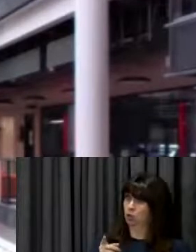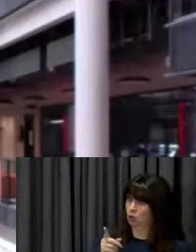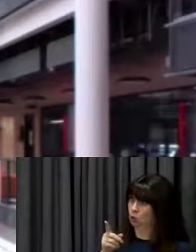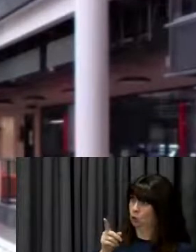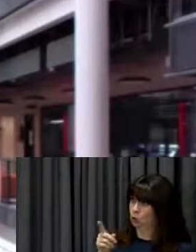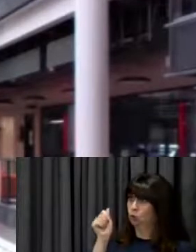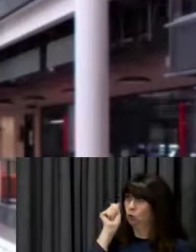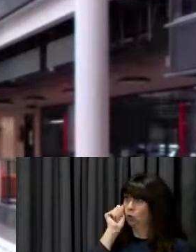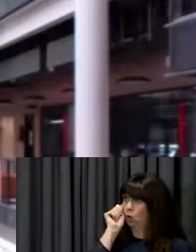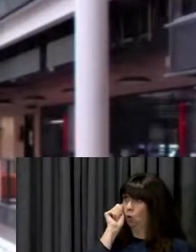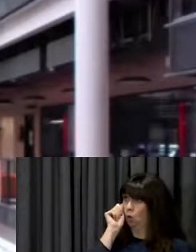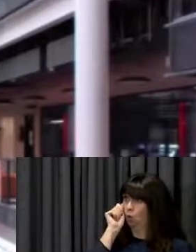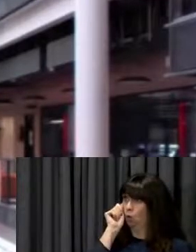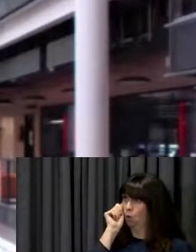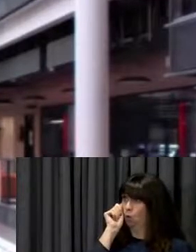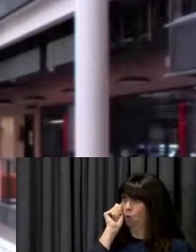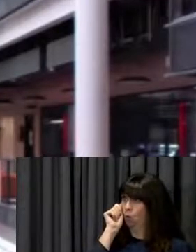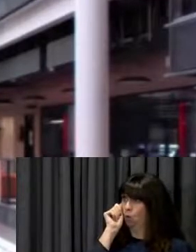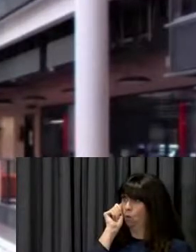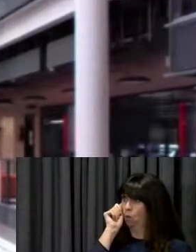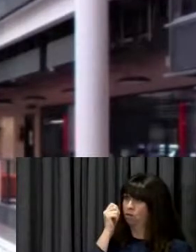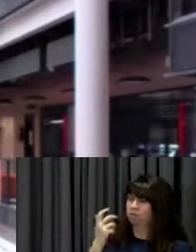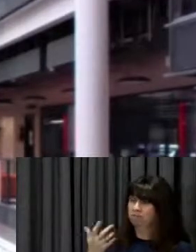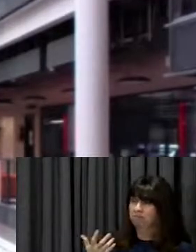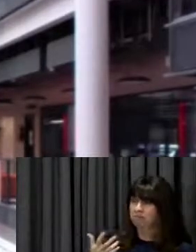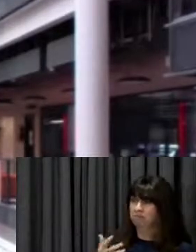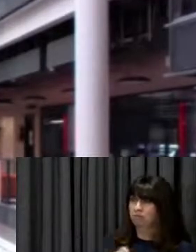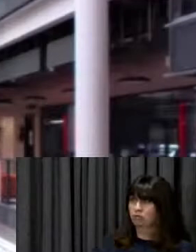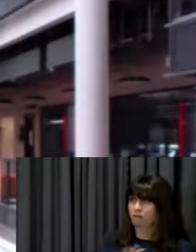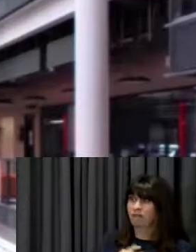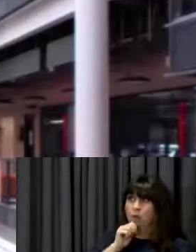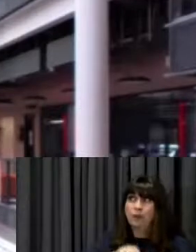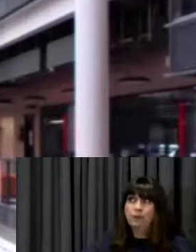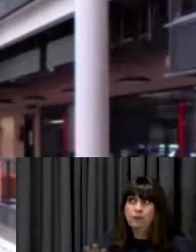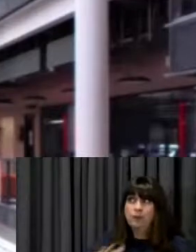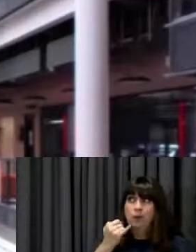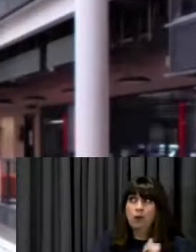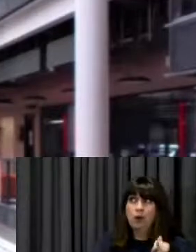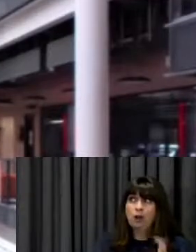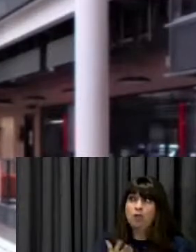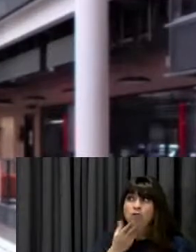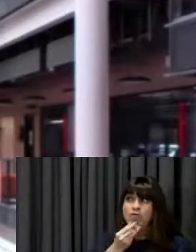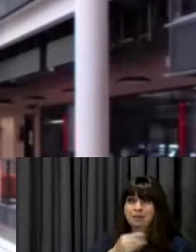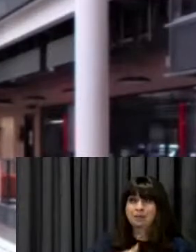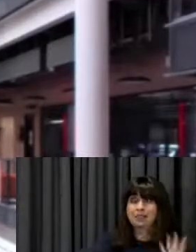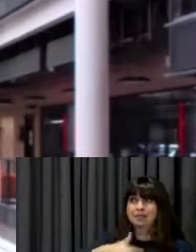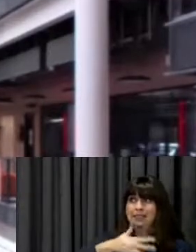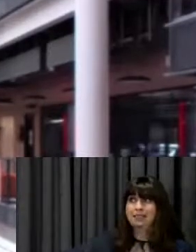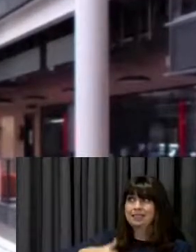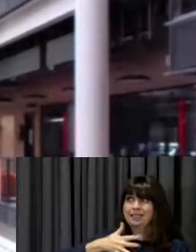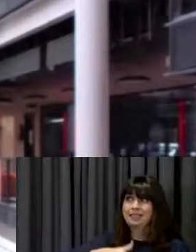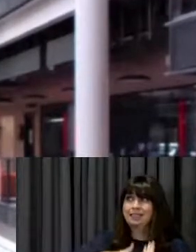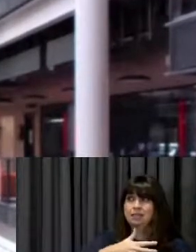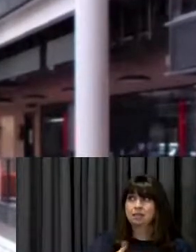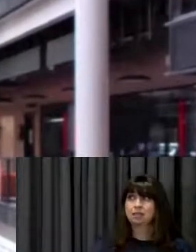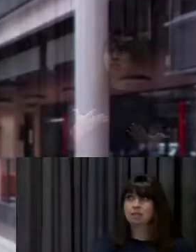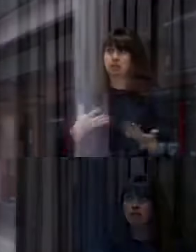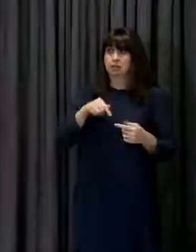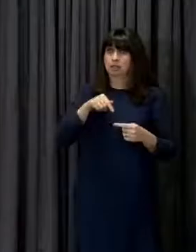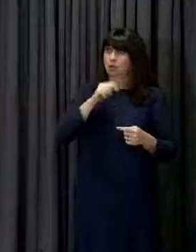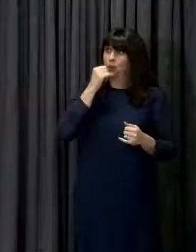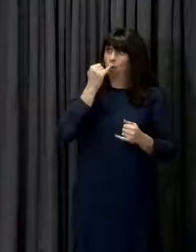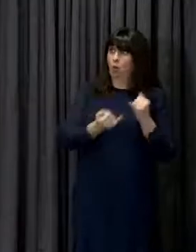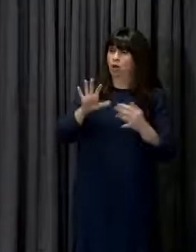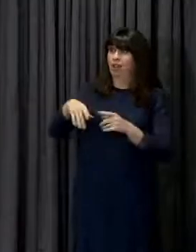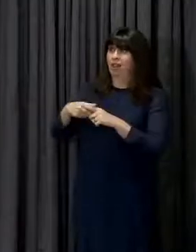already recognised is going to probably lead to more spread of the virus, and we're going into it in a worse position than the other UK nations. Well,